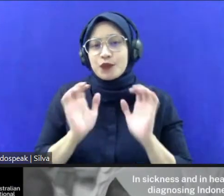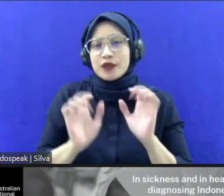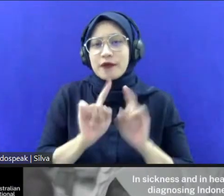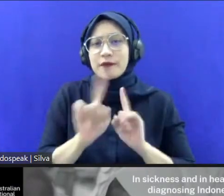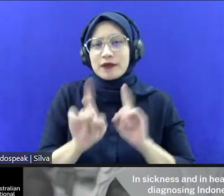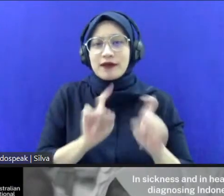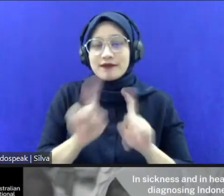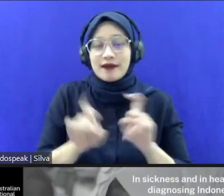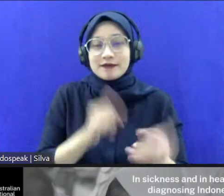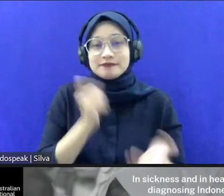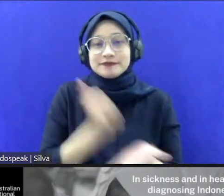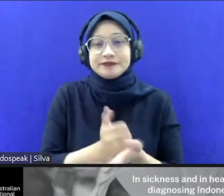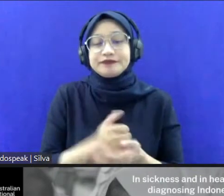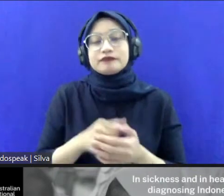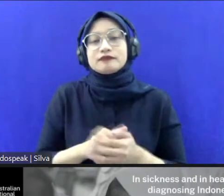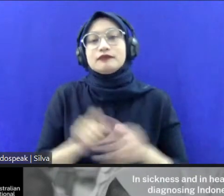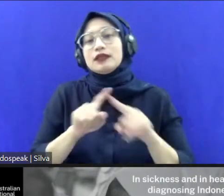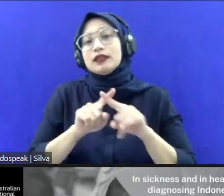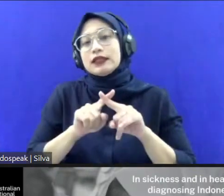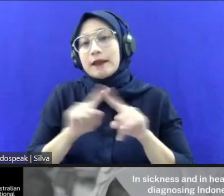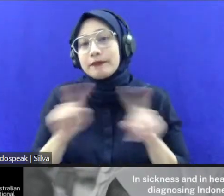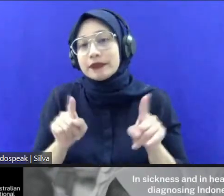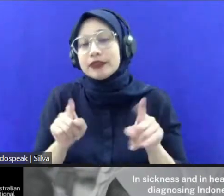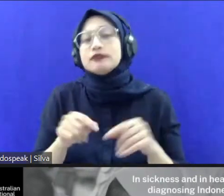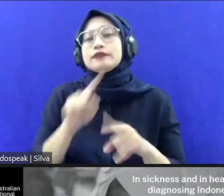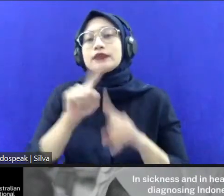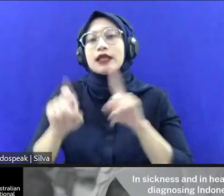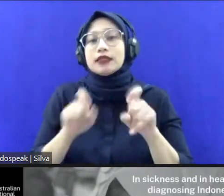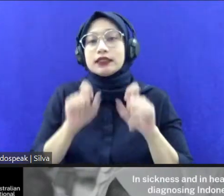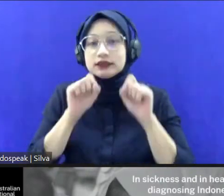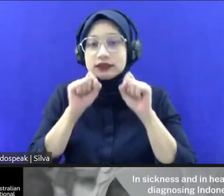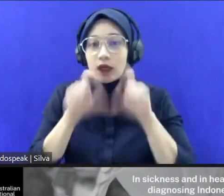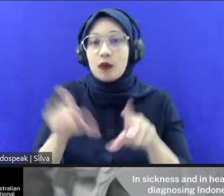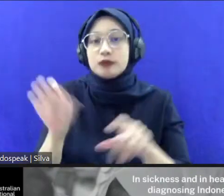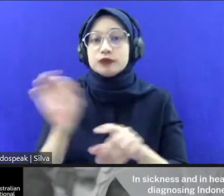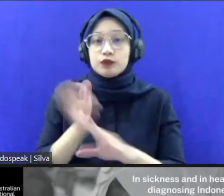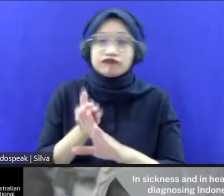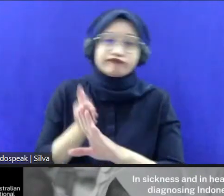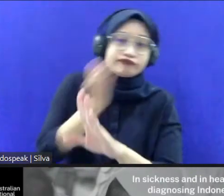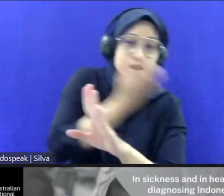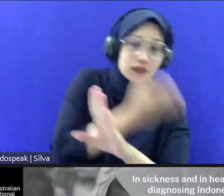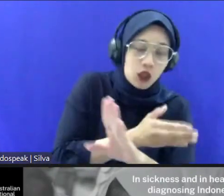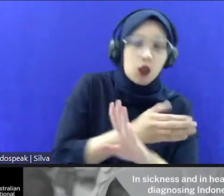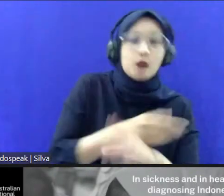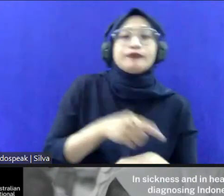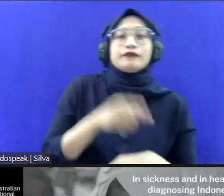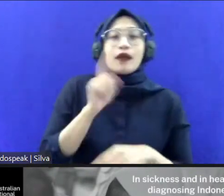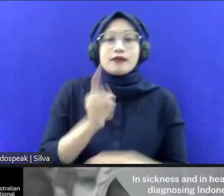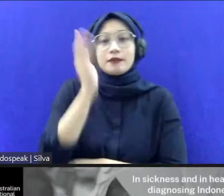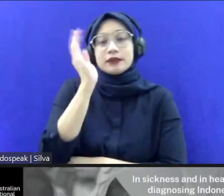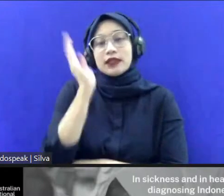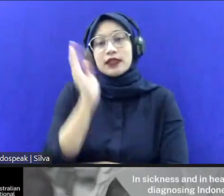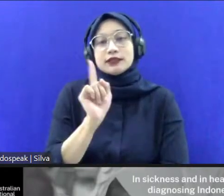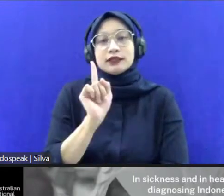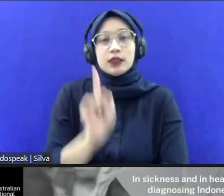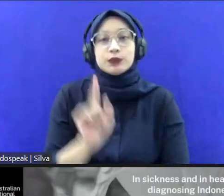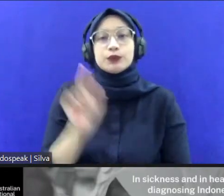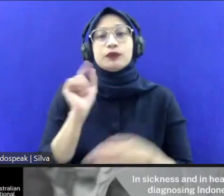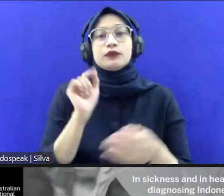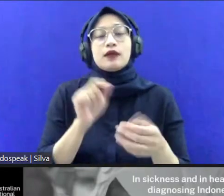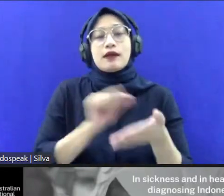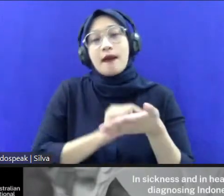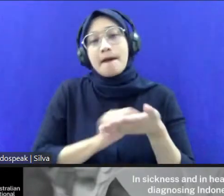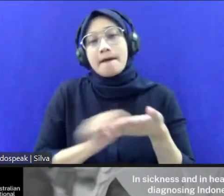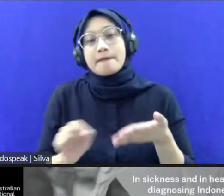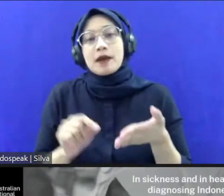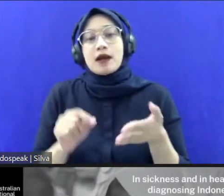but before we're going to Q&A, we still have one speaker, Ibu Elizabeth Pisani. Kalau